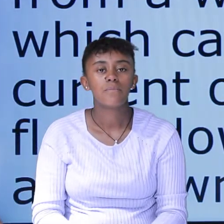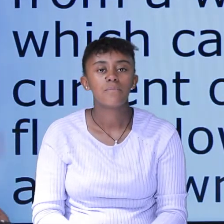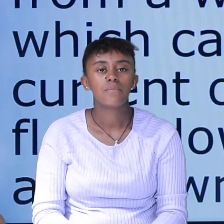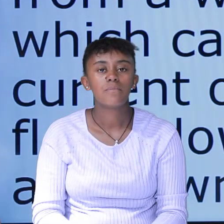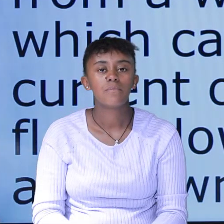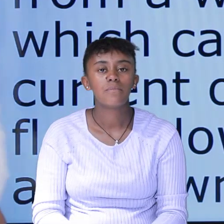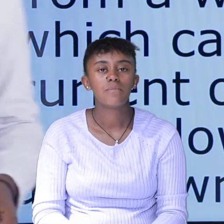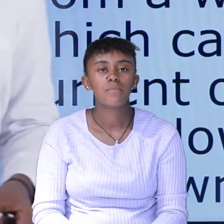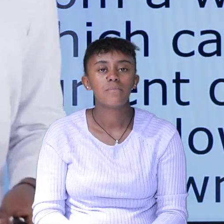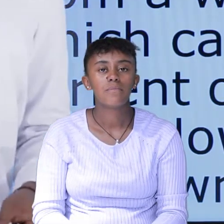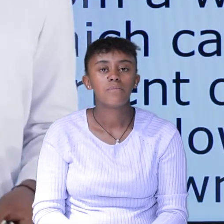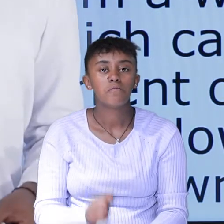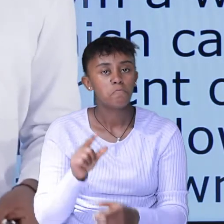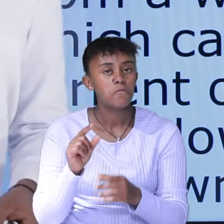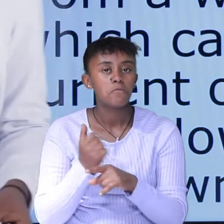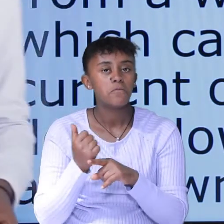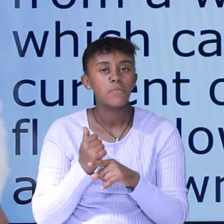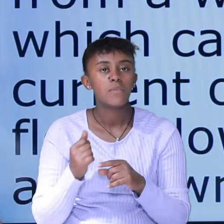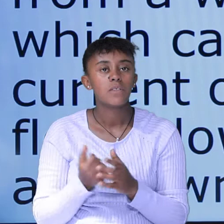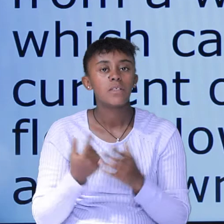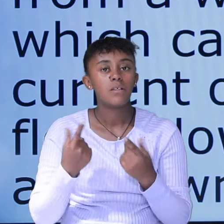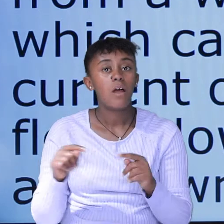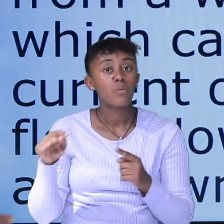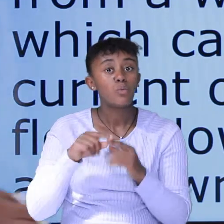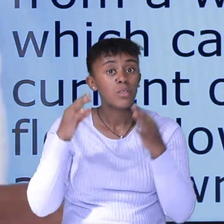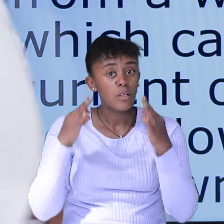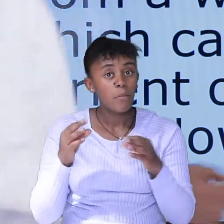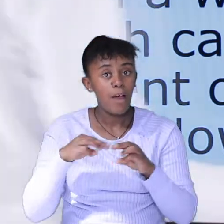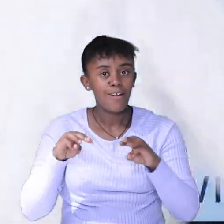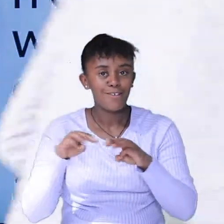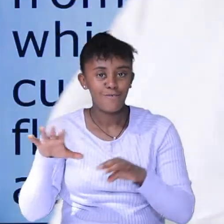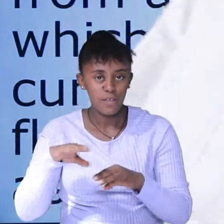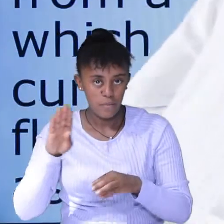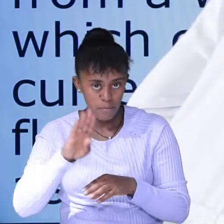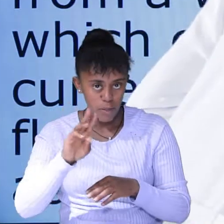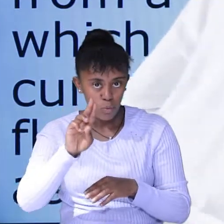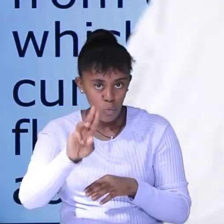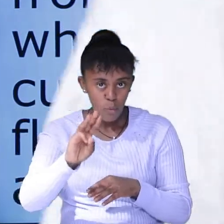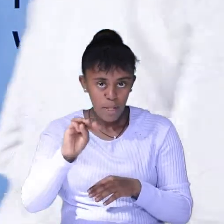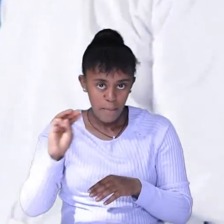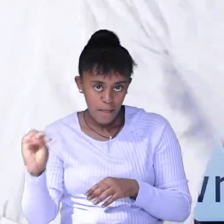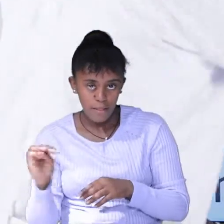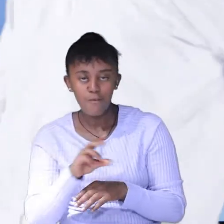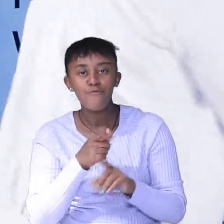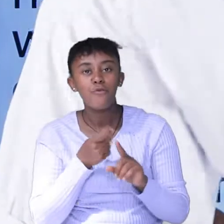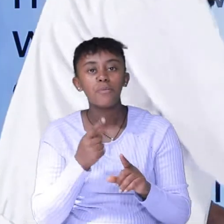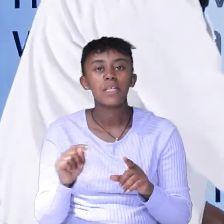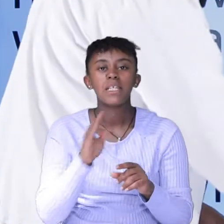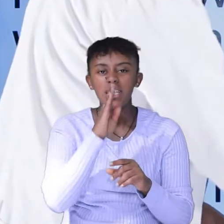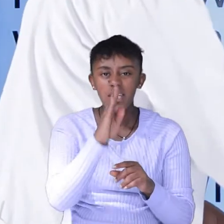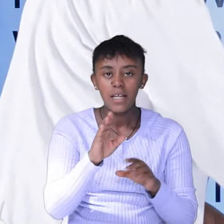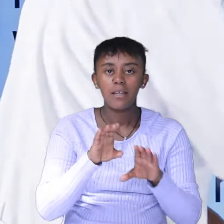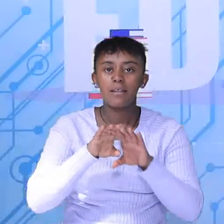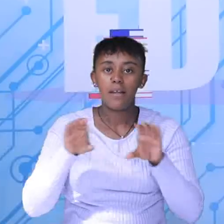Here I do have a single exercise. Try to determine the magnetic field at a distance of 2 millimeters from a straight current